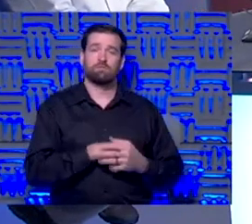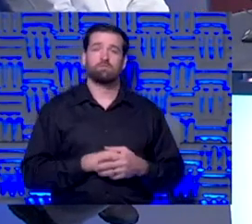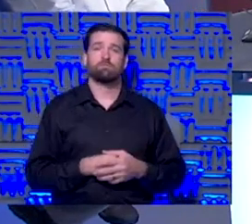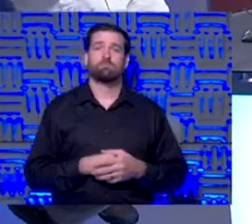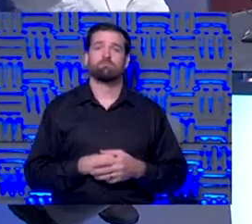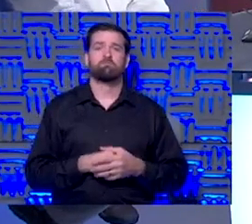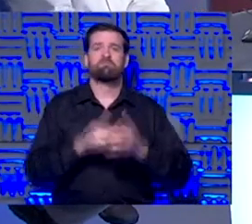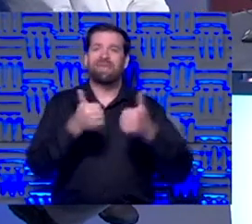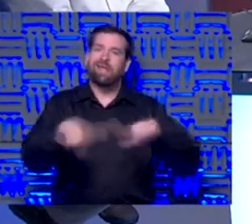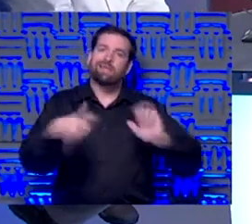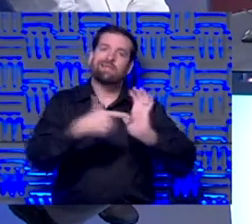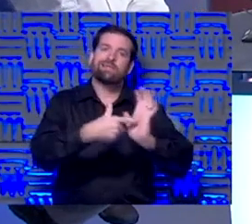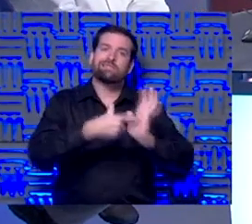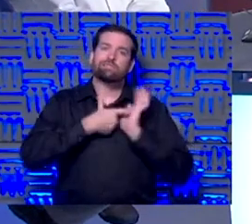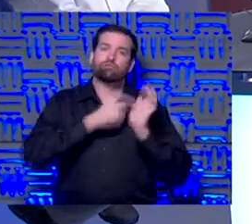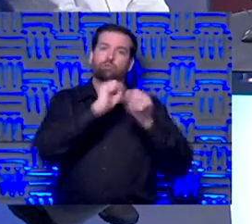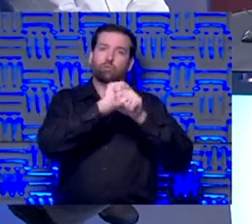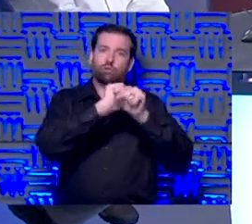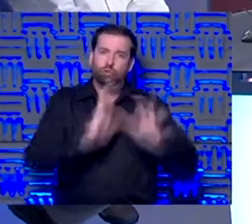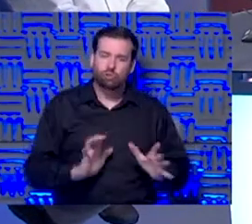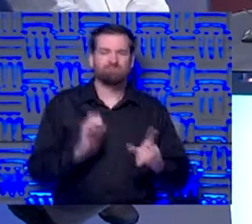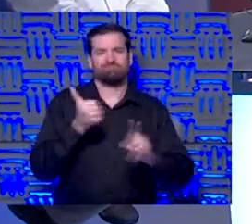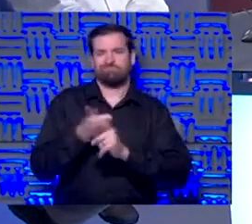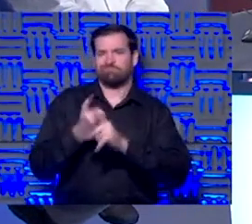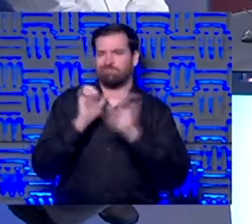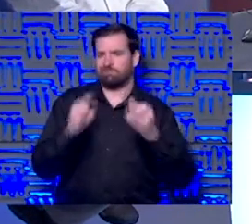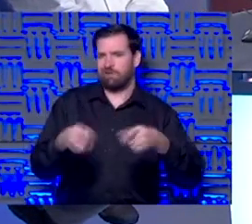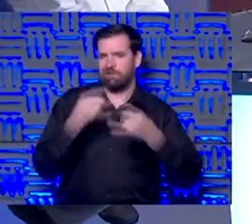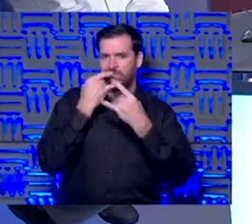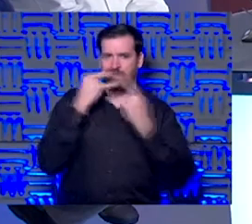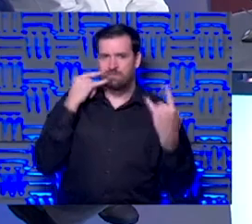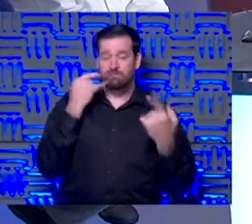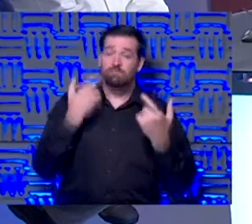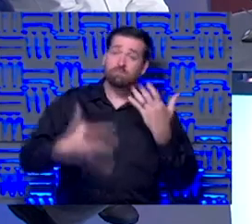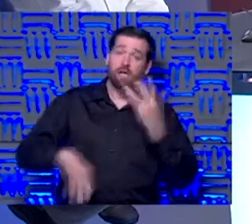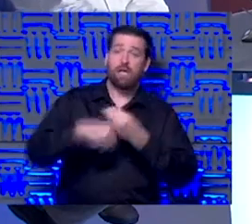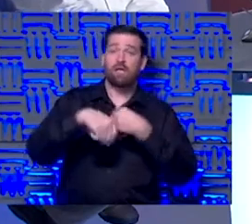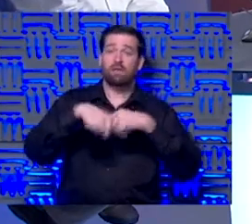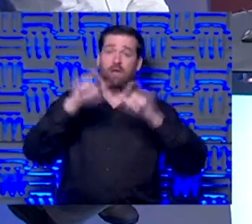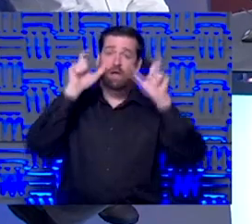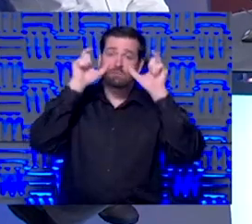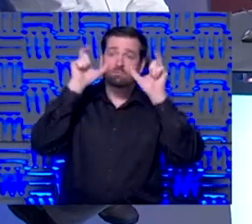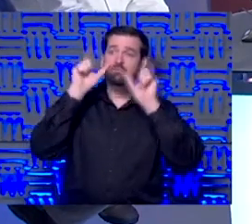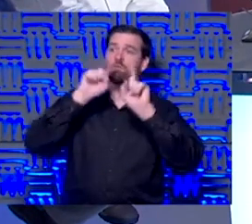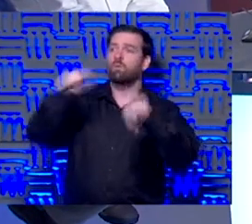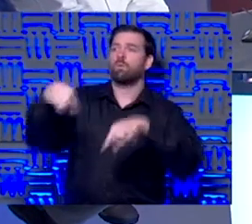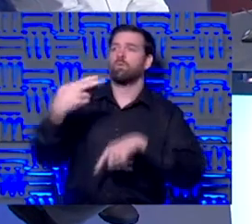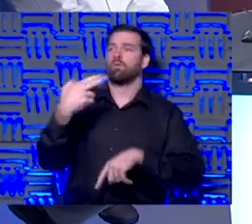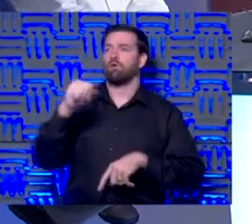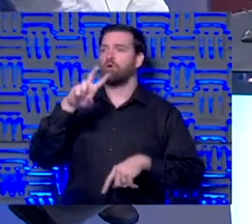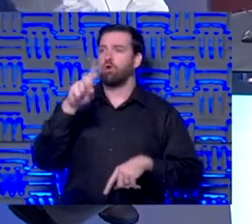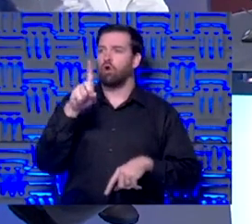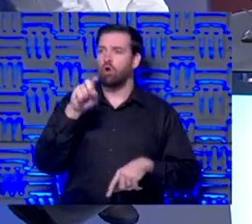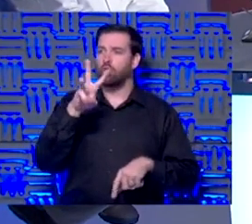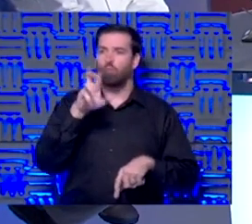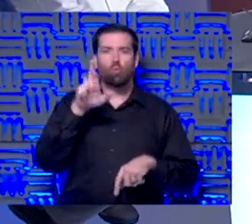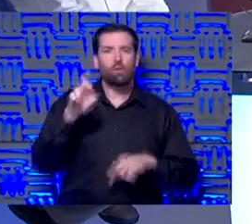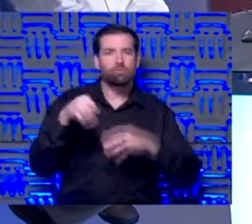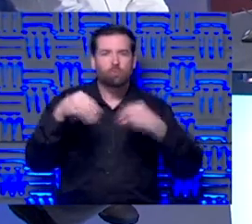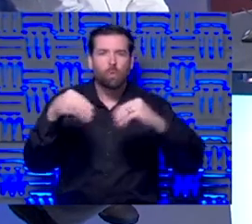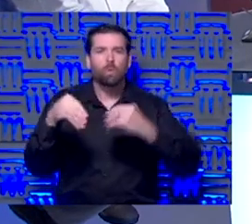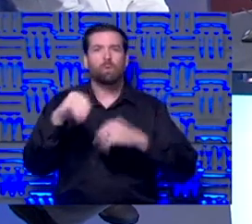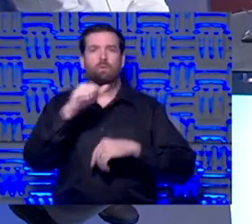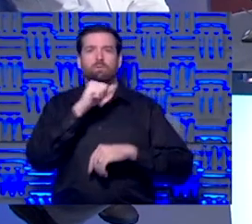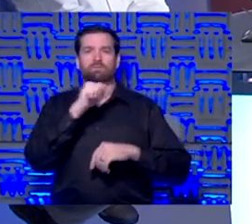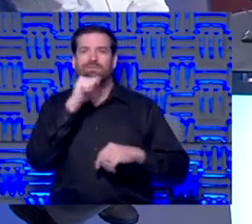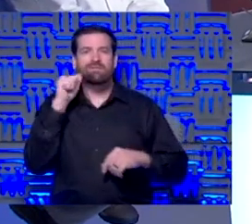any essential workers, any workers can wear a mask. Right. If you want to add eye protection, you go to your local hardware store, Amazon, whatever, add eye protection.